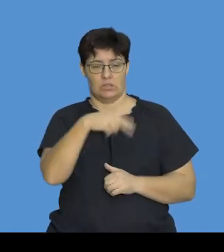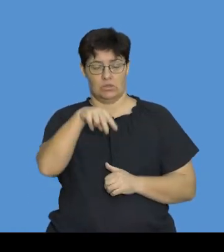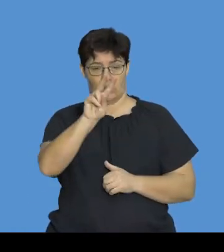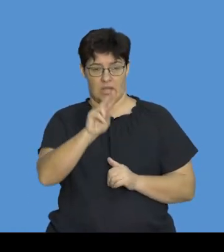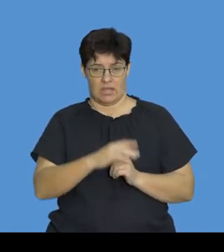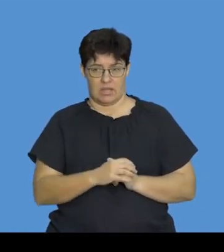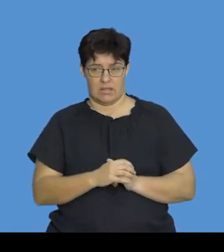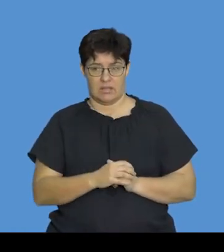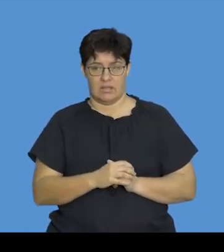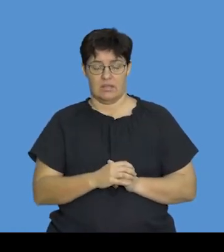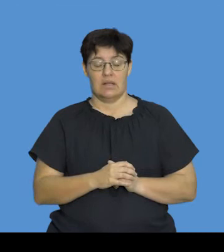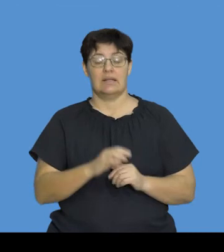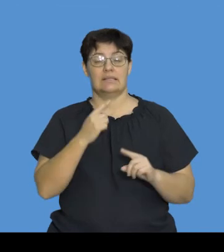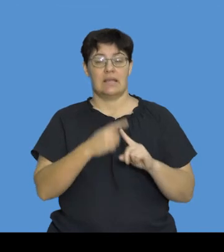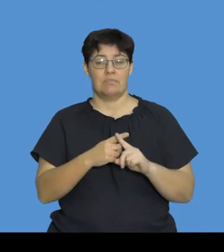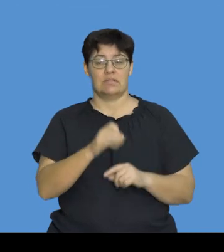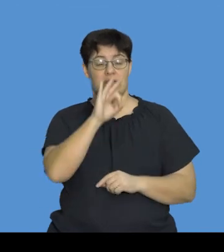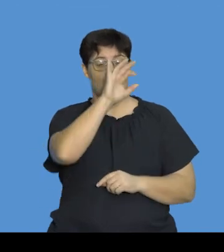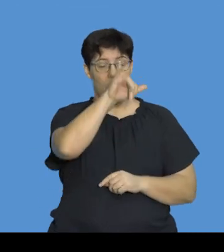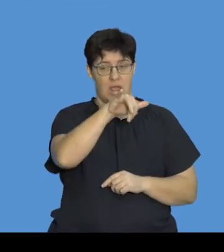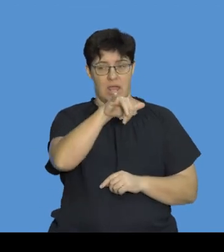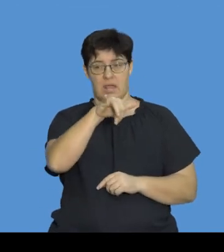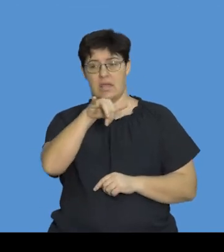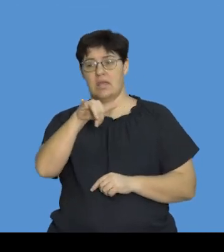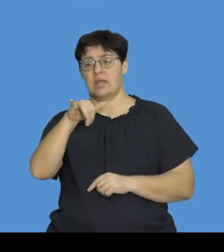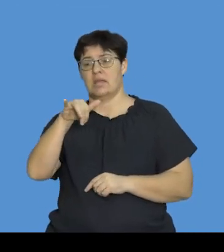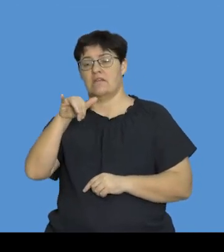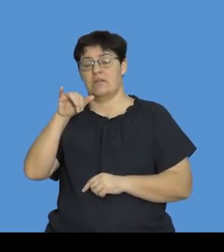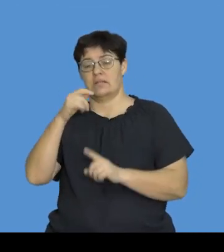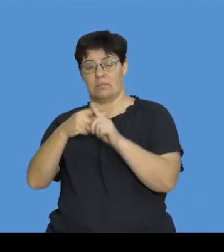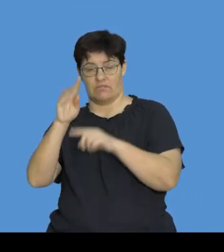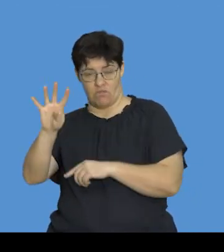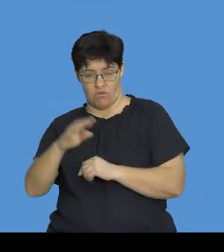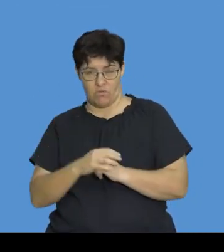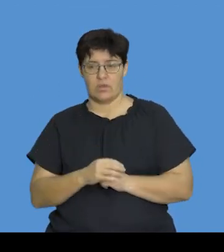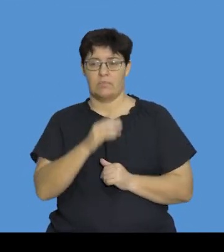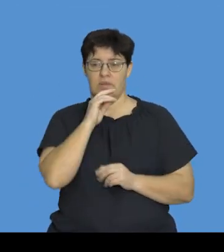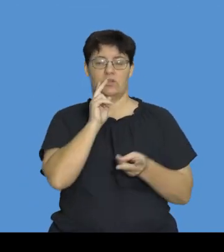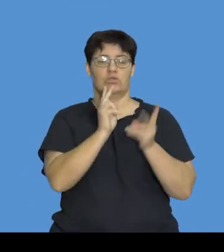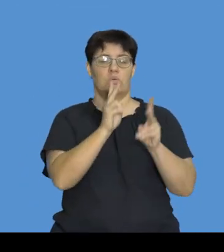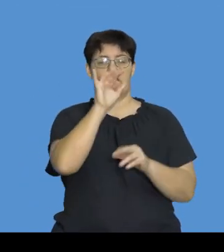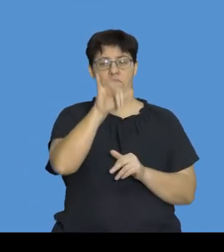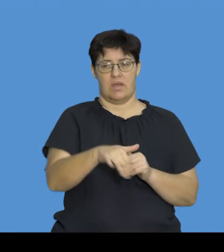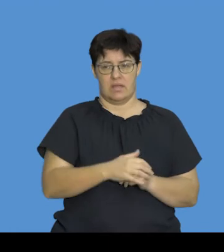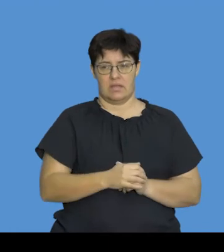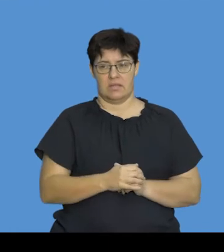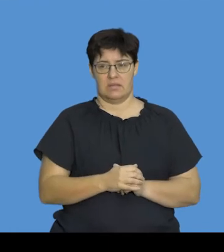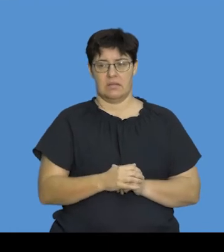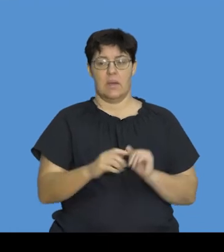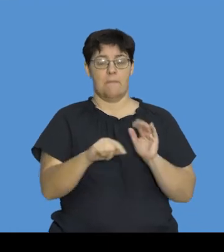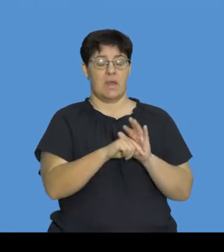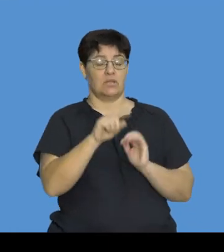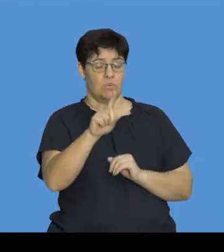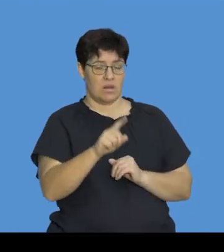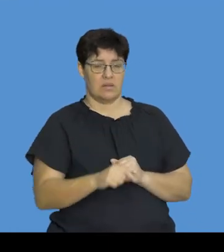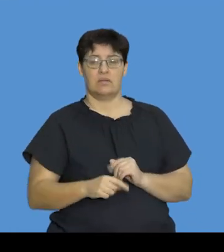squared. Multiply the 3y and that 4, it gives me the 12y. Minus 1